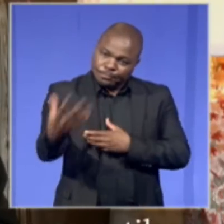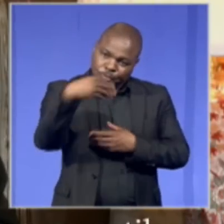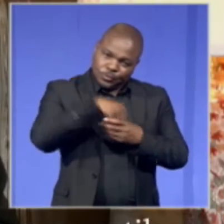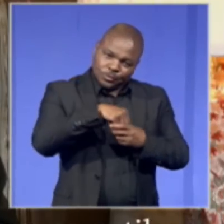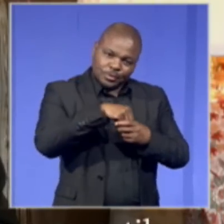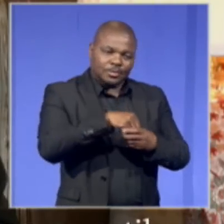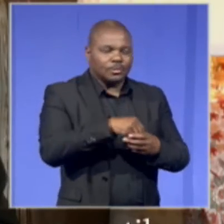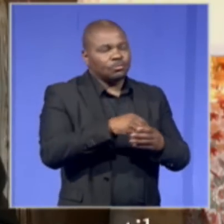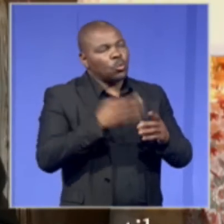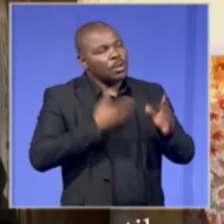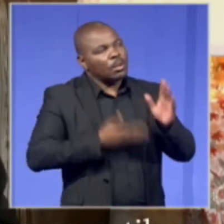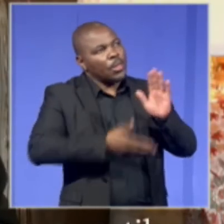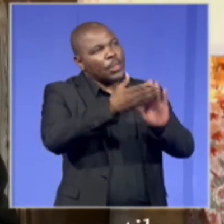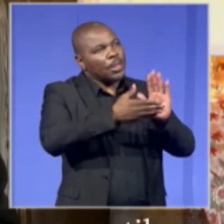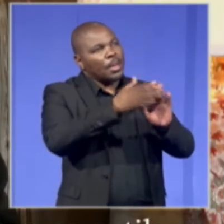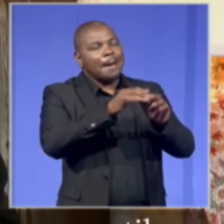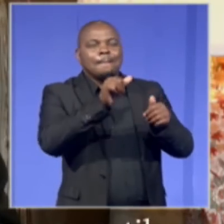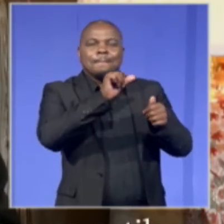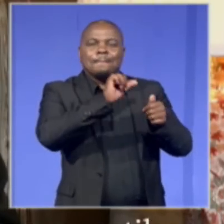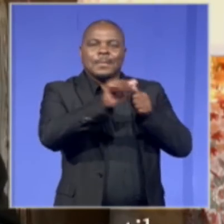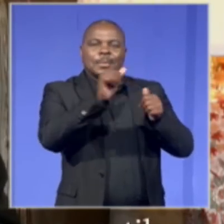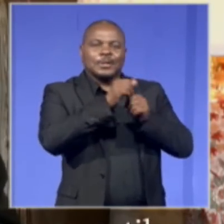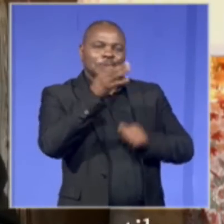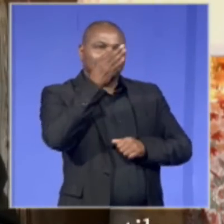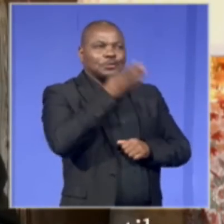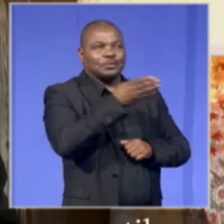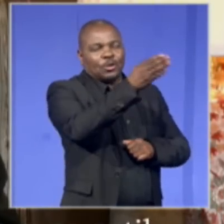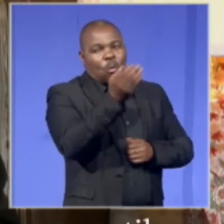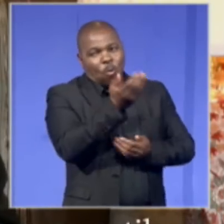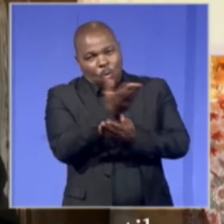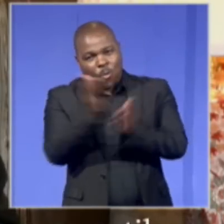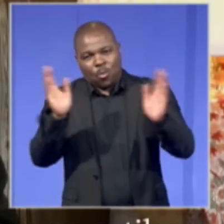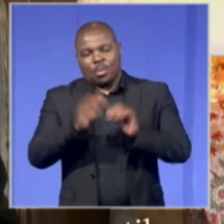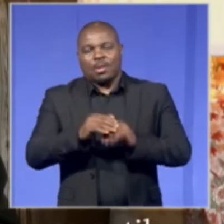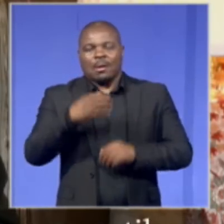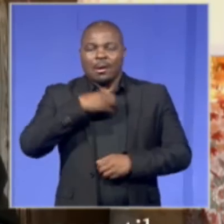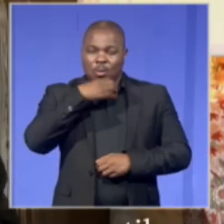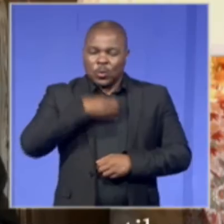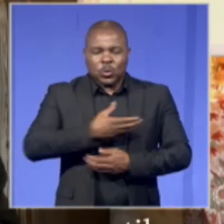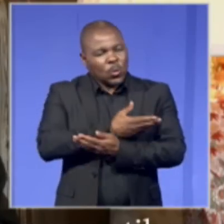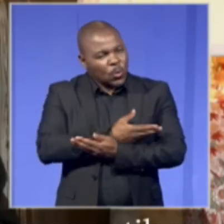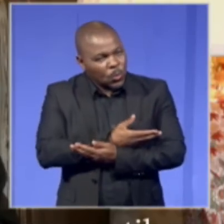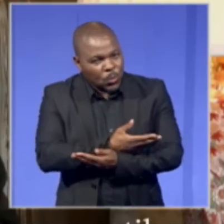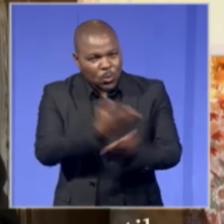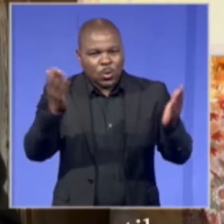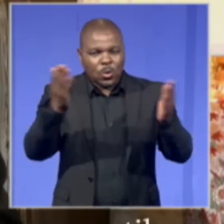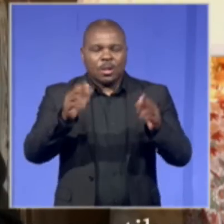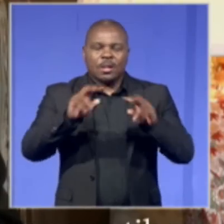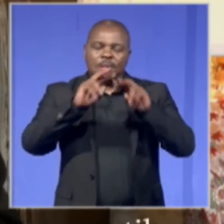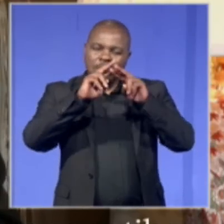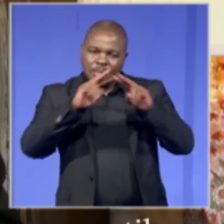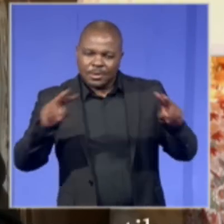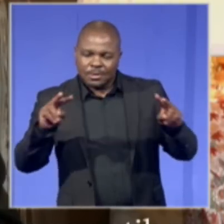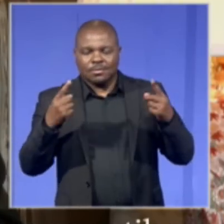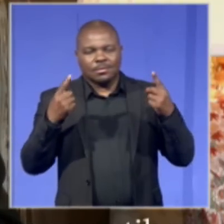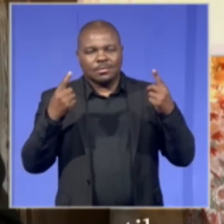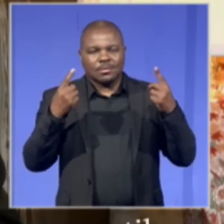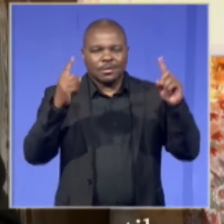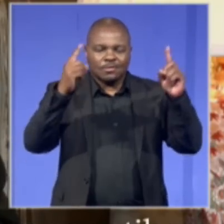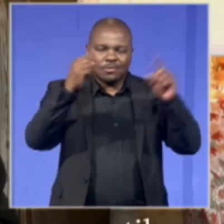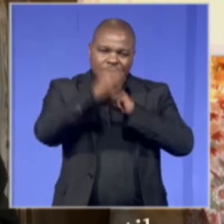better future for all. I wish you all a peaceful and prosperous new year